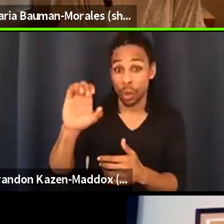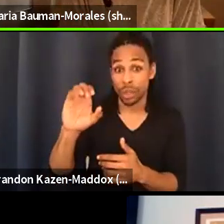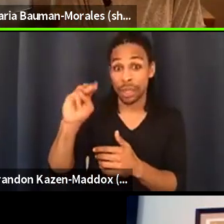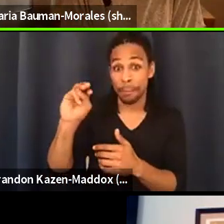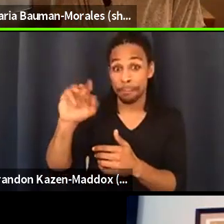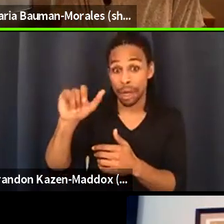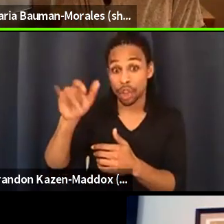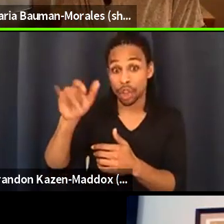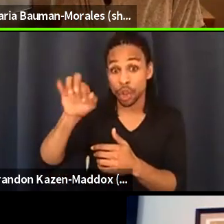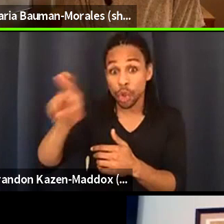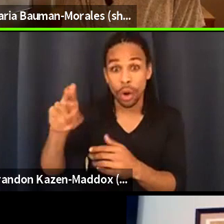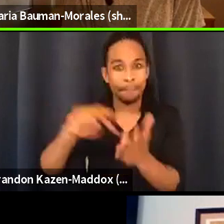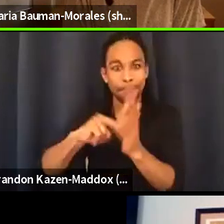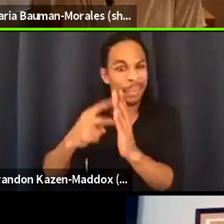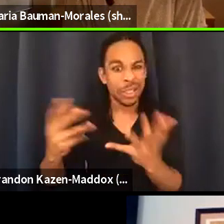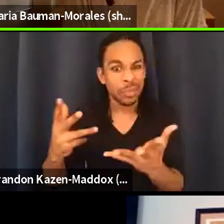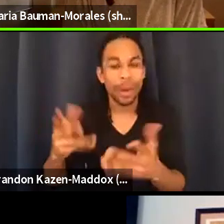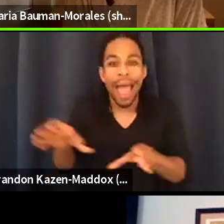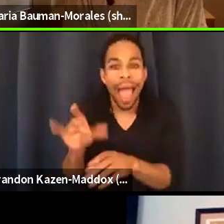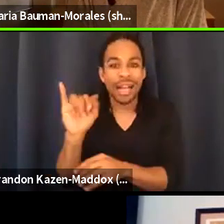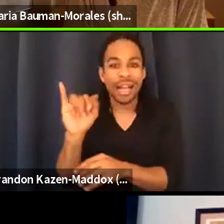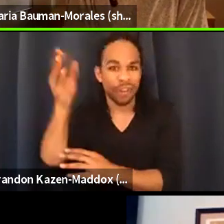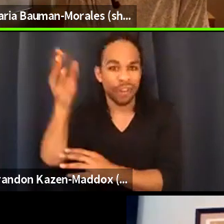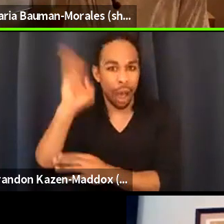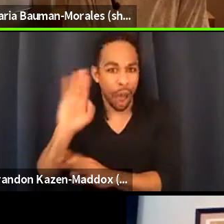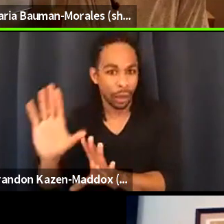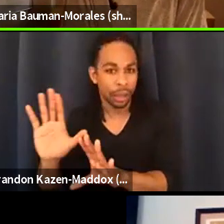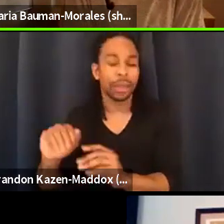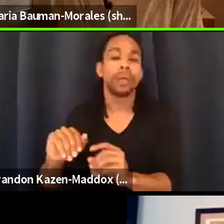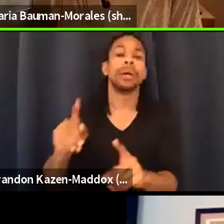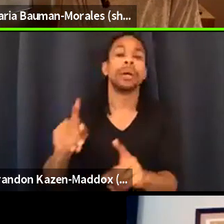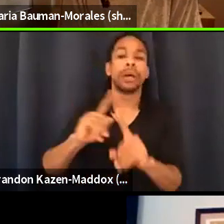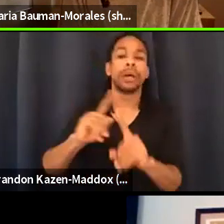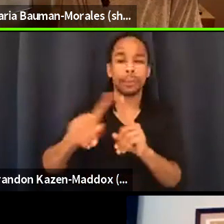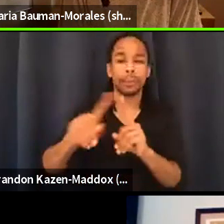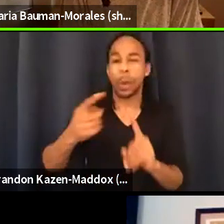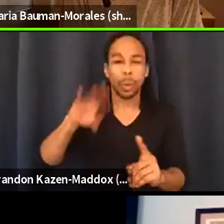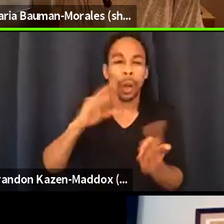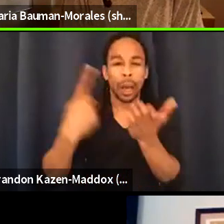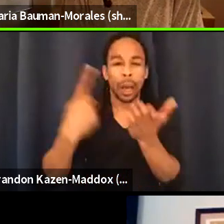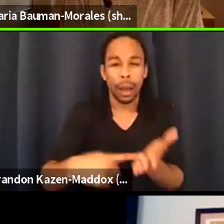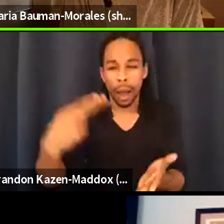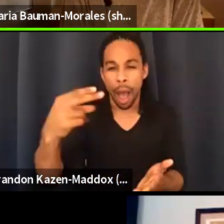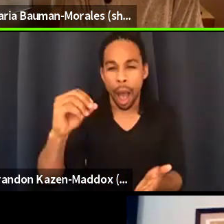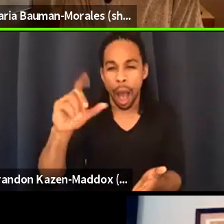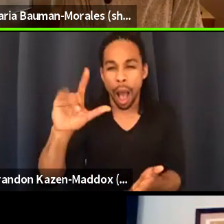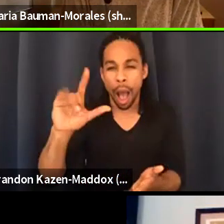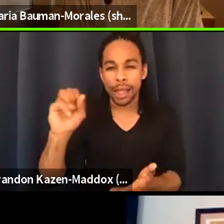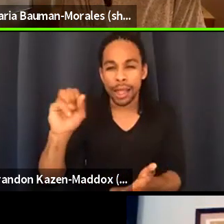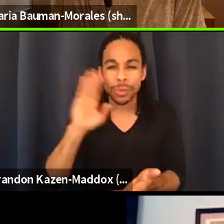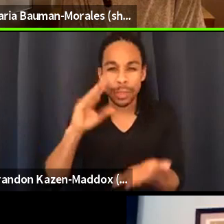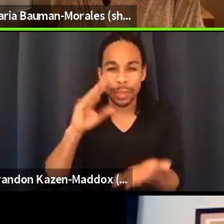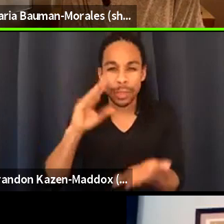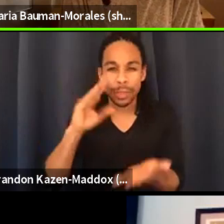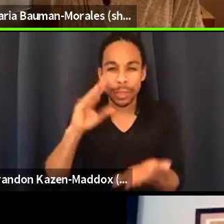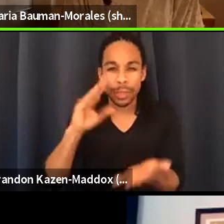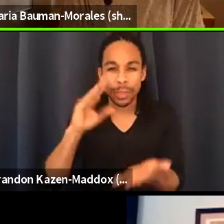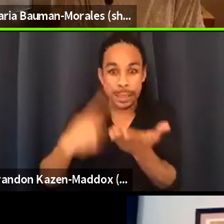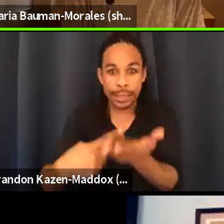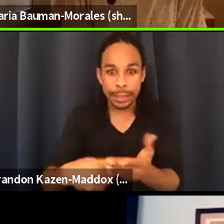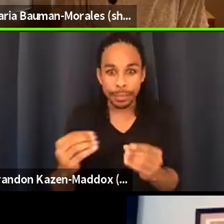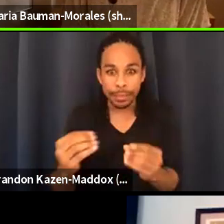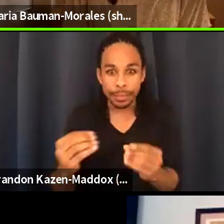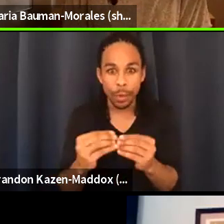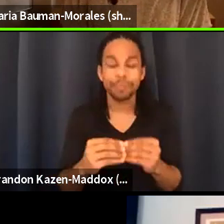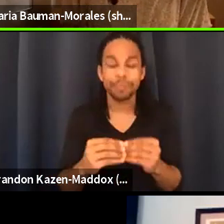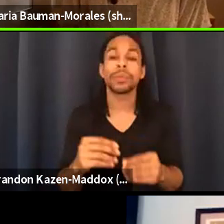section on contracts and force majeure because it's a big deal in our field. So I'm on page 119 of the document, and Amy Smith, who's a